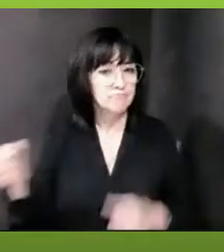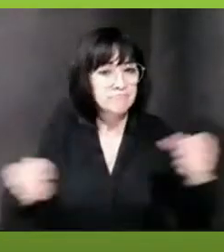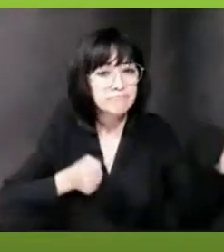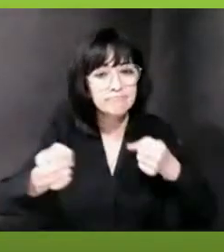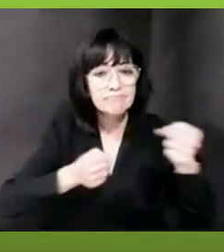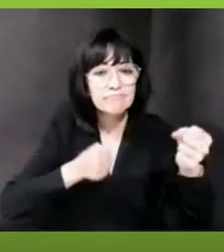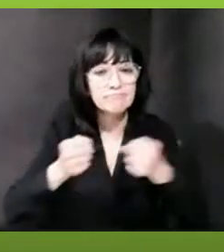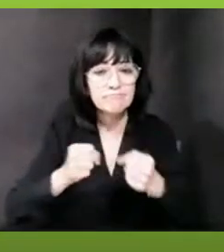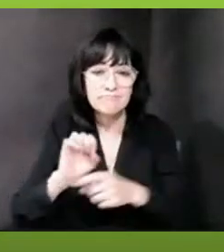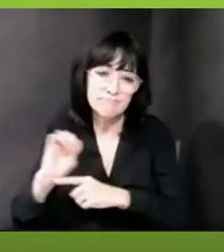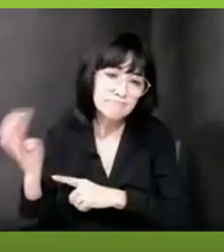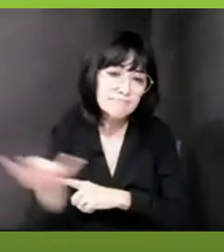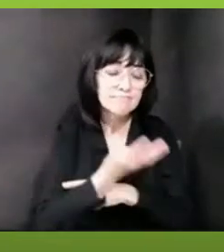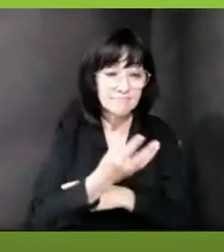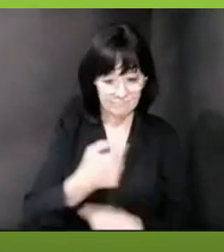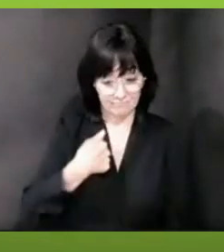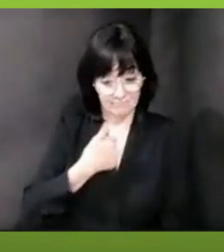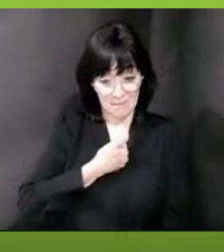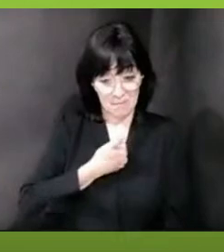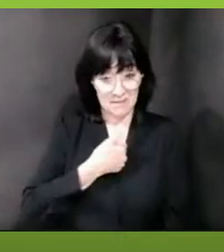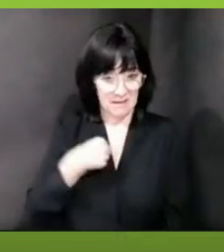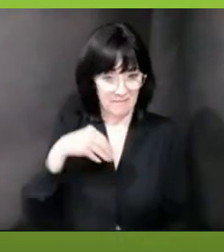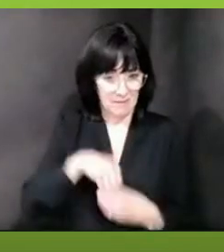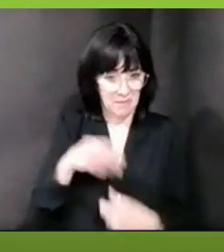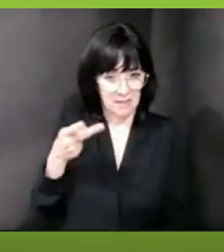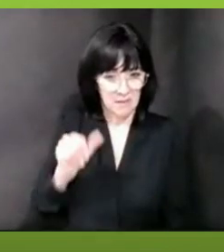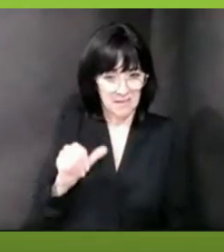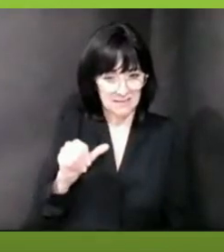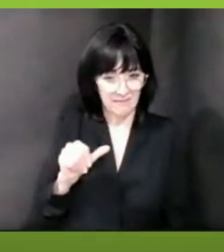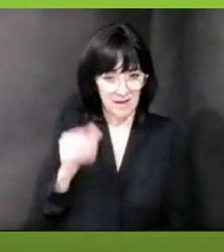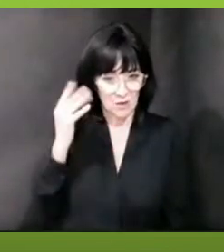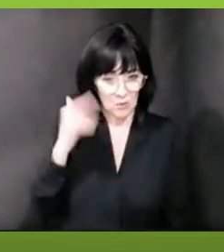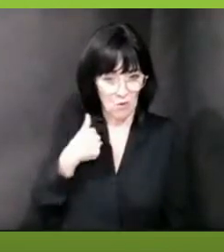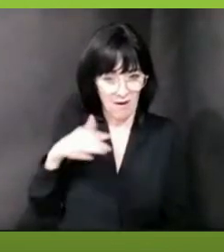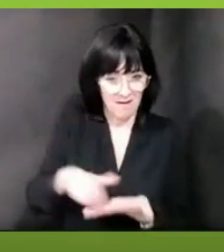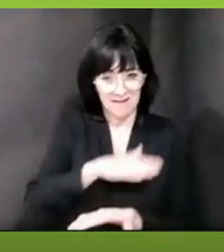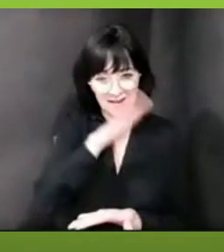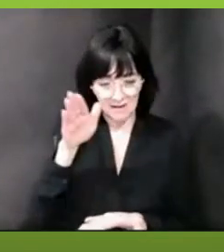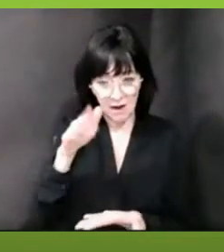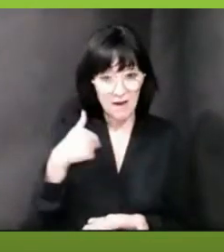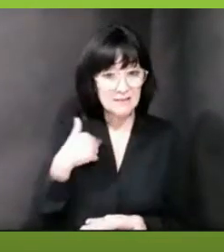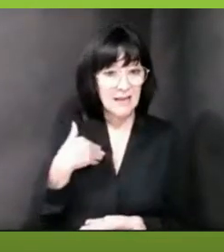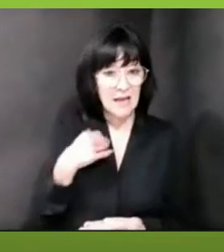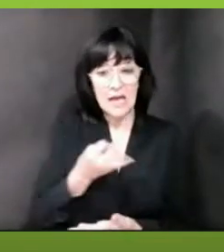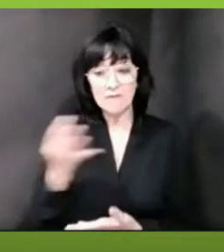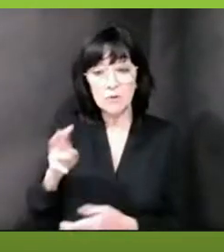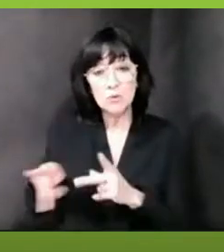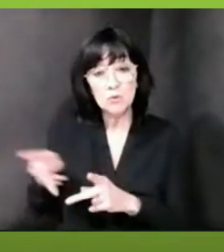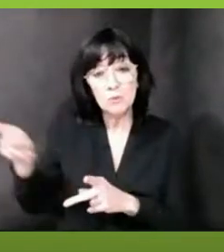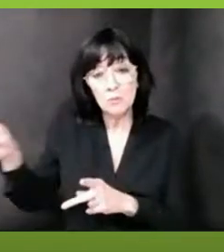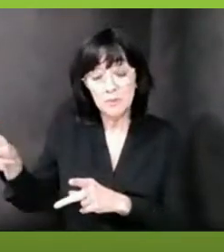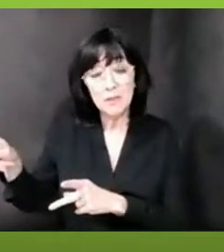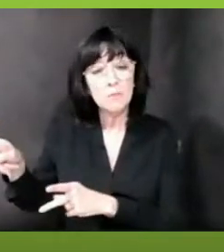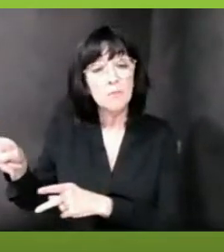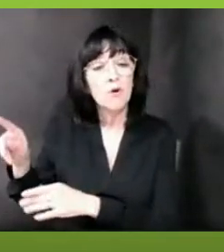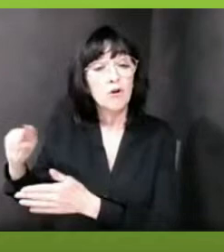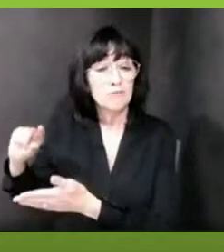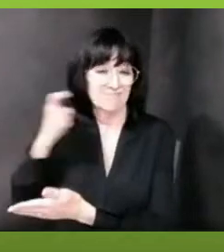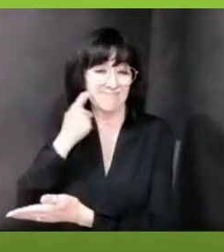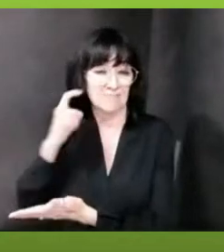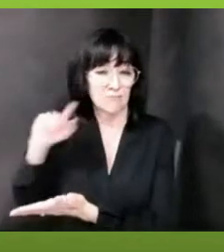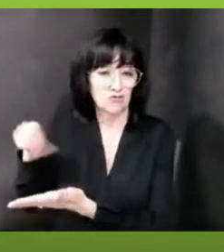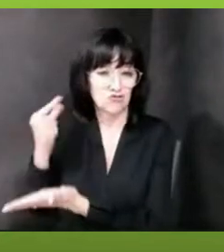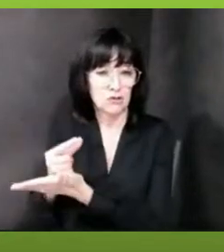am in Pennsylvania for college. We have a couple people who just graduated from UD pursuing their careers. We have an